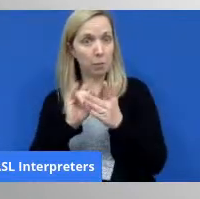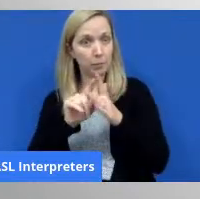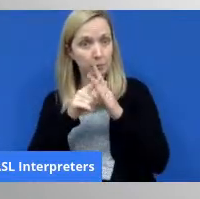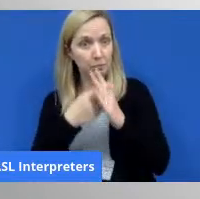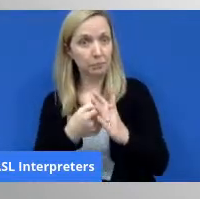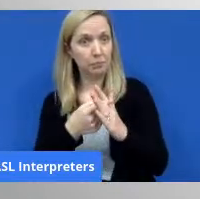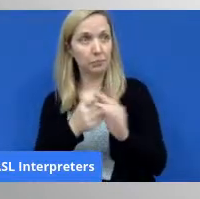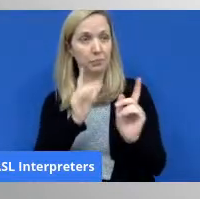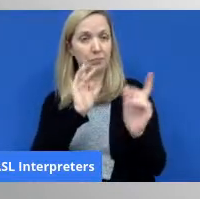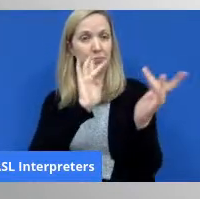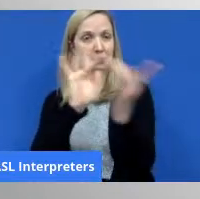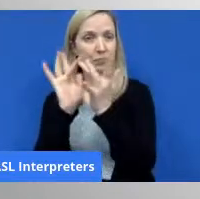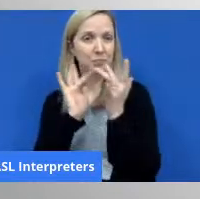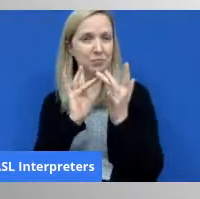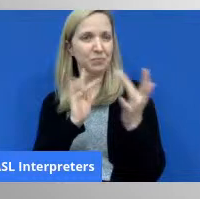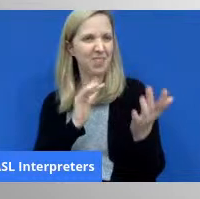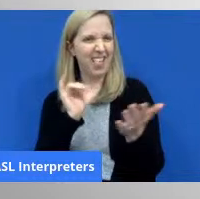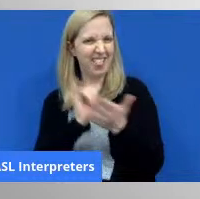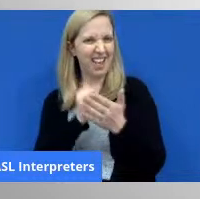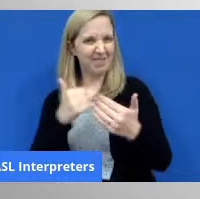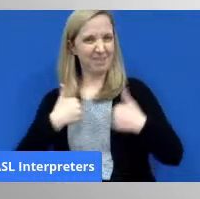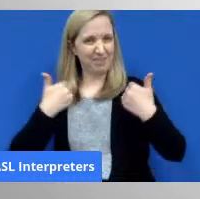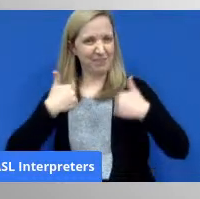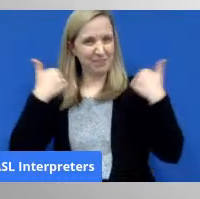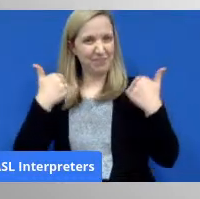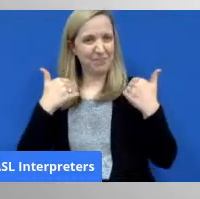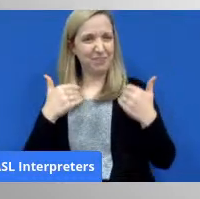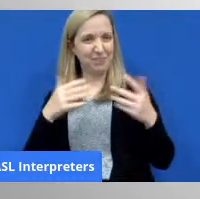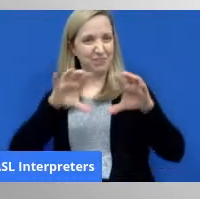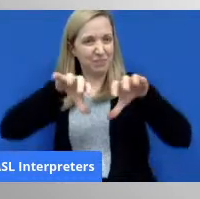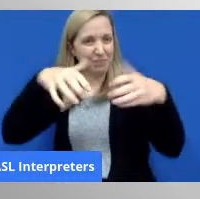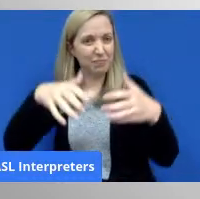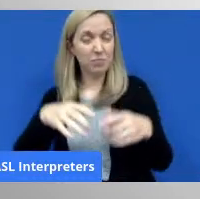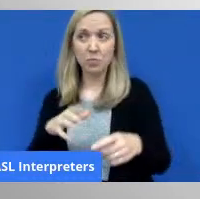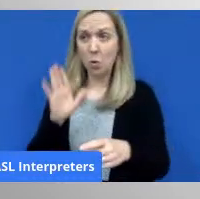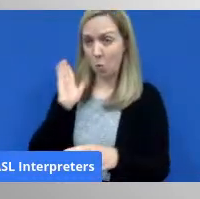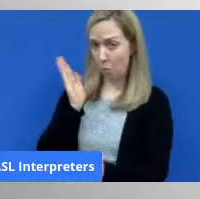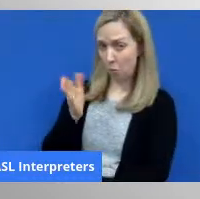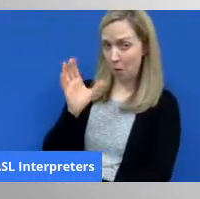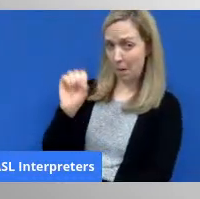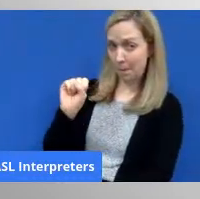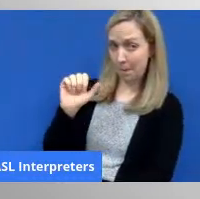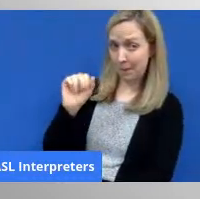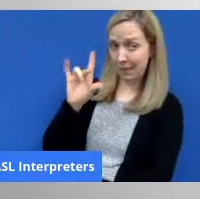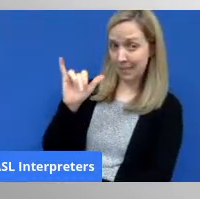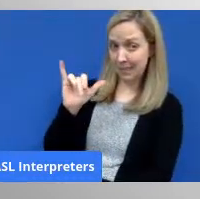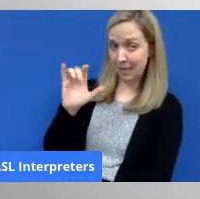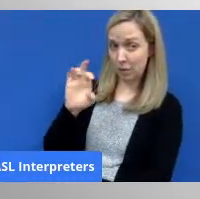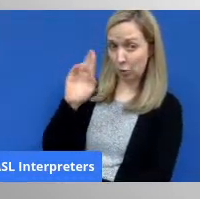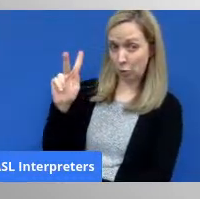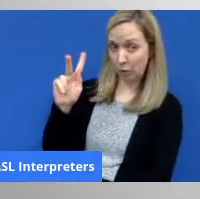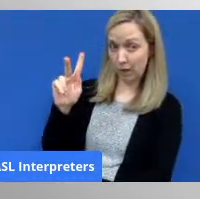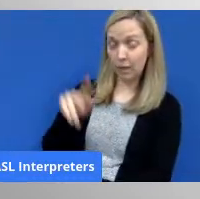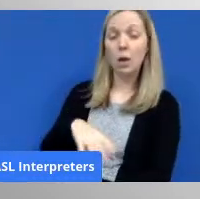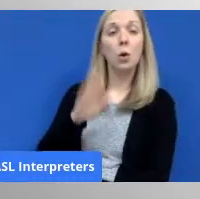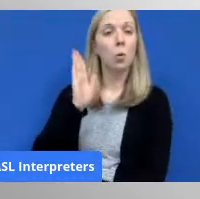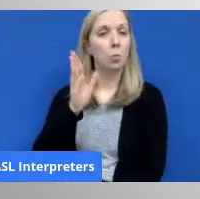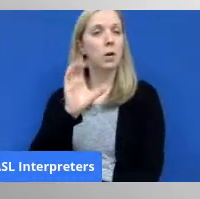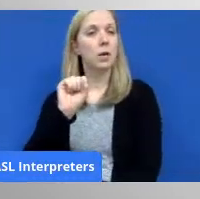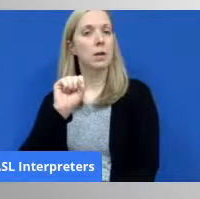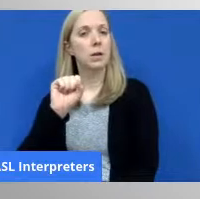other opportunities down the road as well. Are you doing it at Sandy Creek again? We're going to do it at Sandy Creek Park. Once we